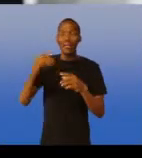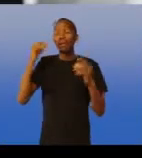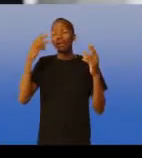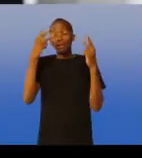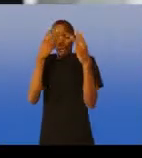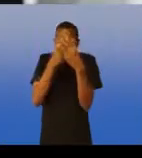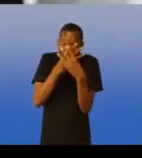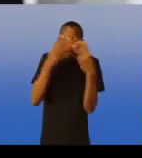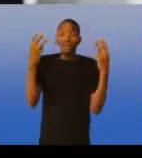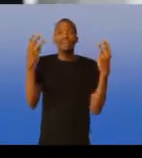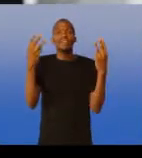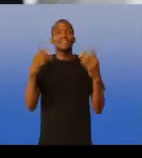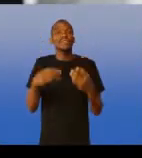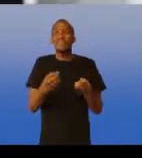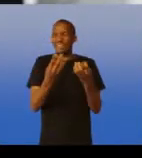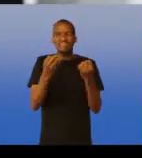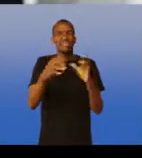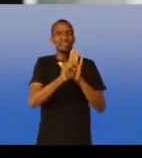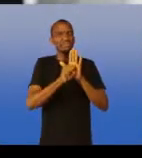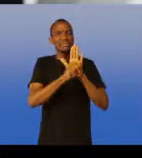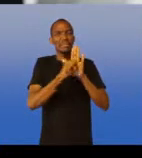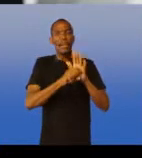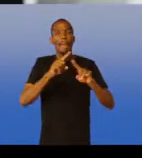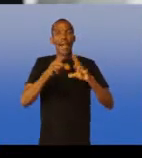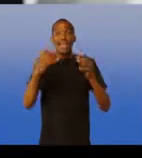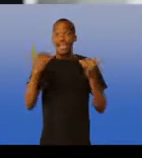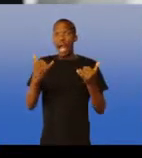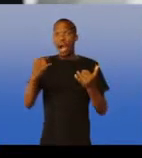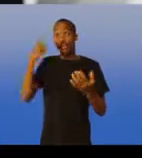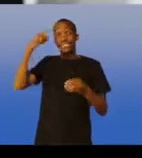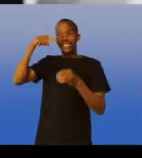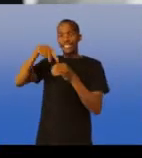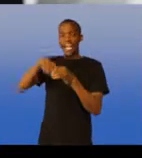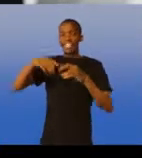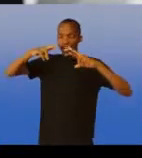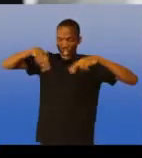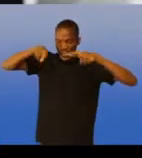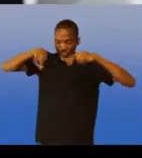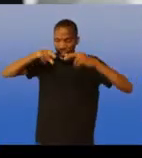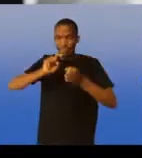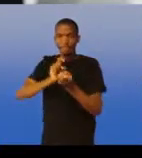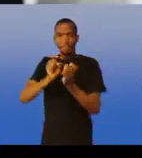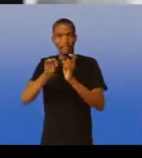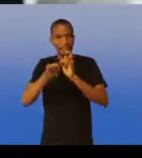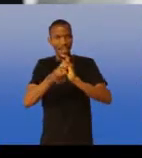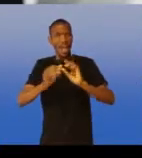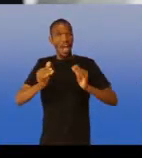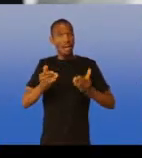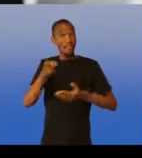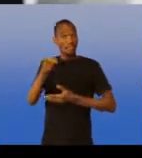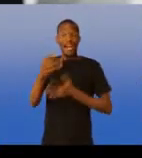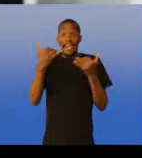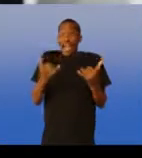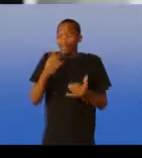just quite a lot of those side effects. But science is evolving. With research and evolution on this treatment, we now